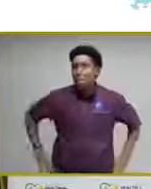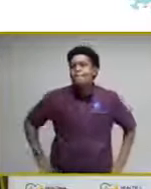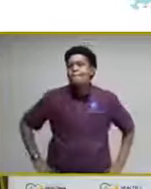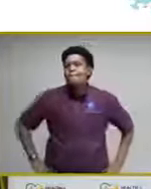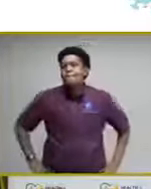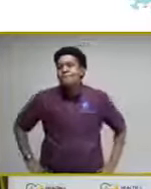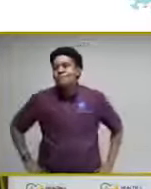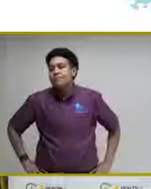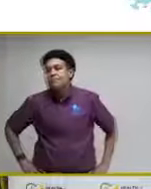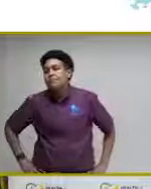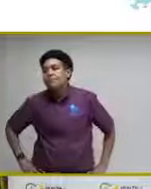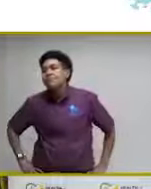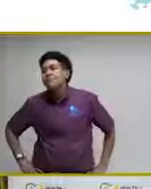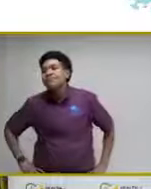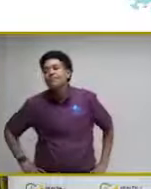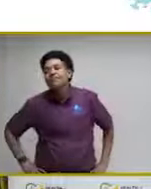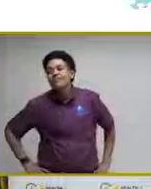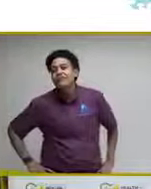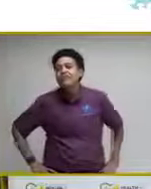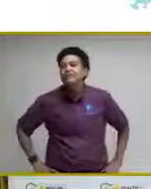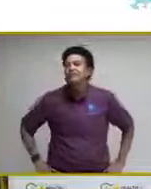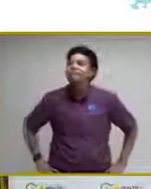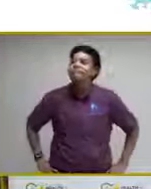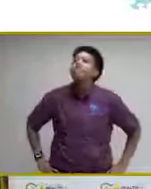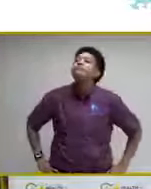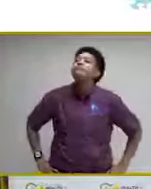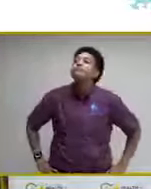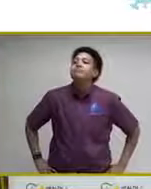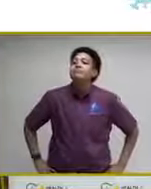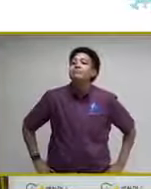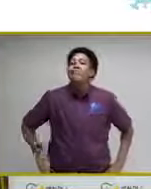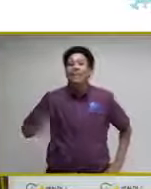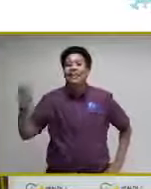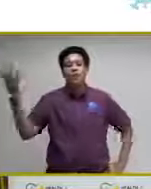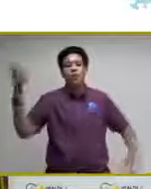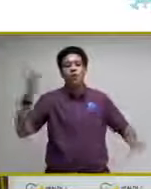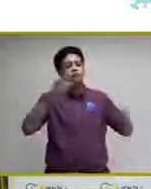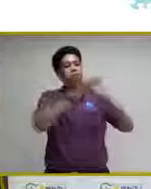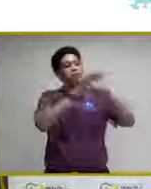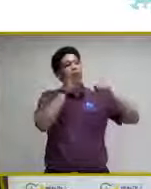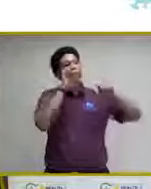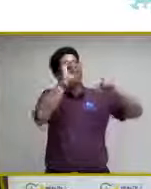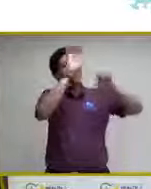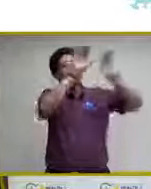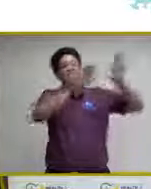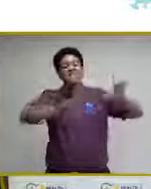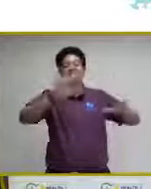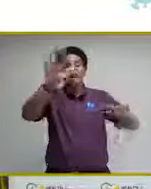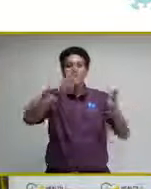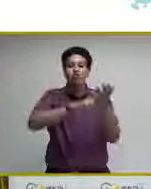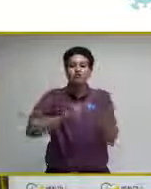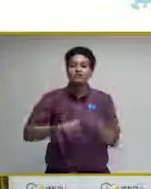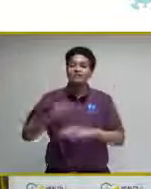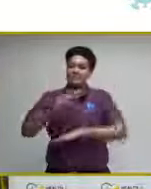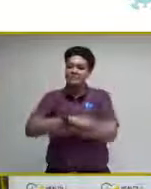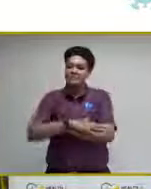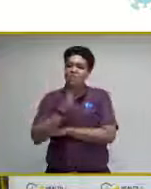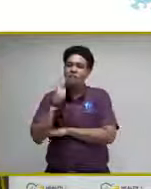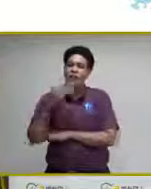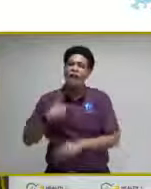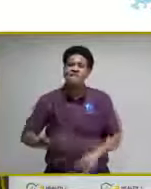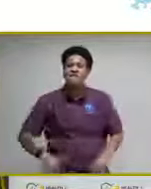This design is what the Blitz sites will look like. They will have at least 5 registration desks. They will have